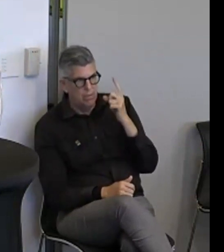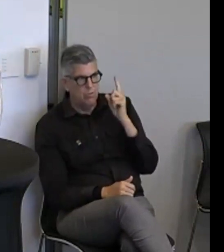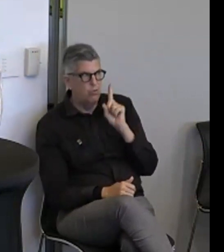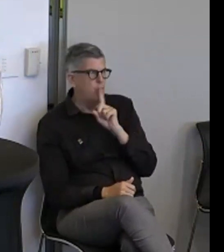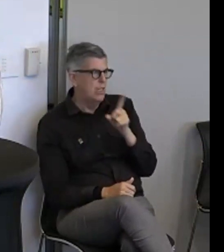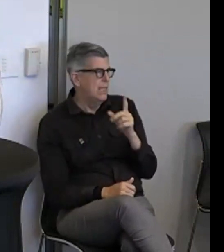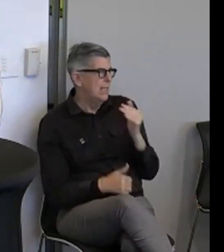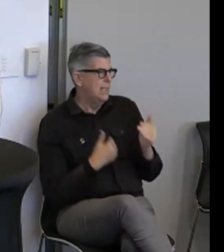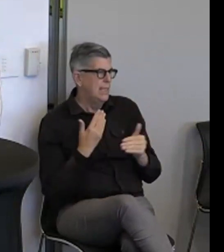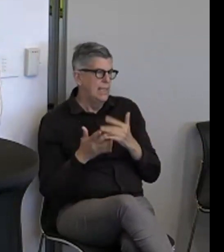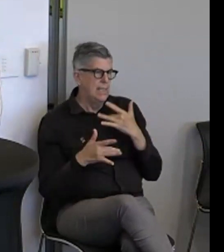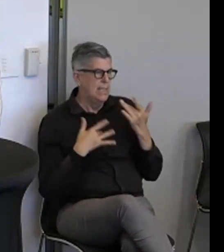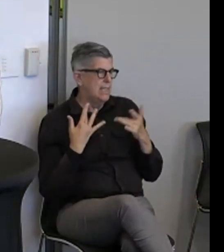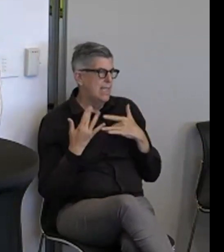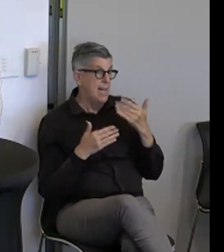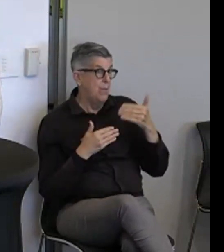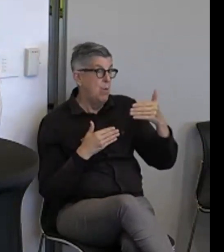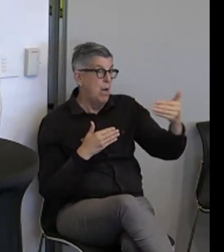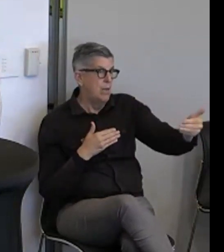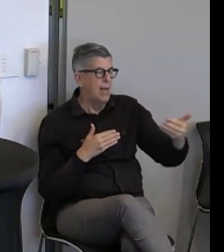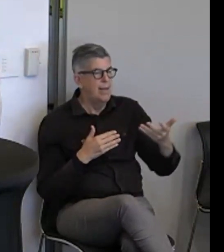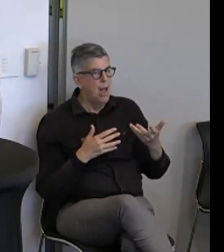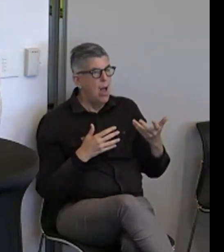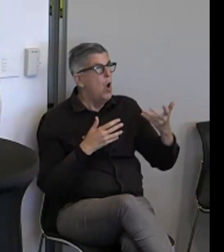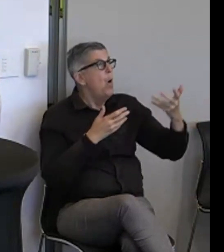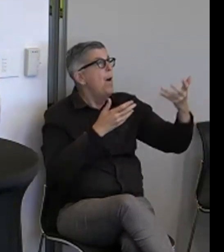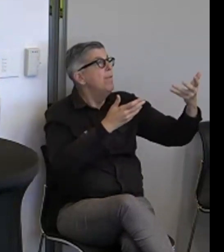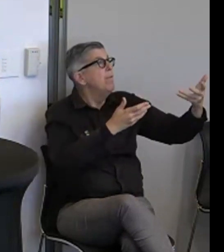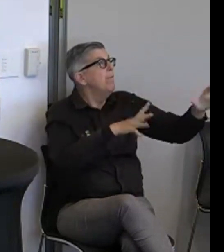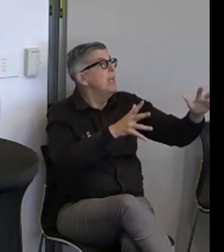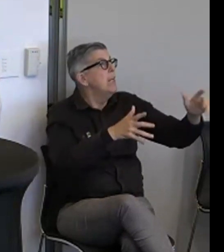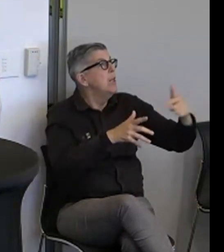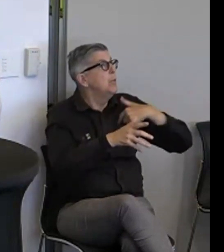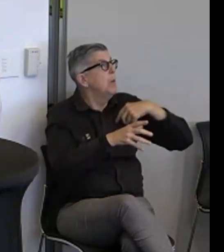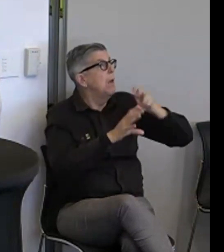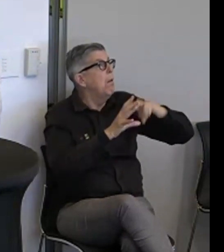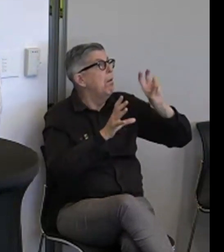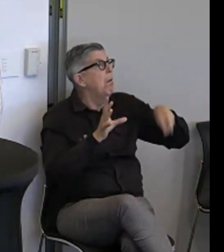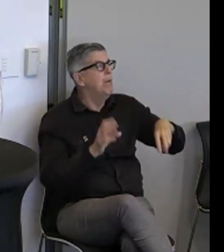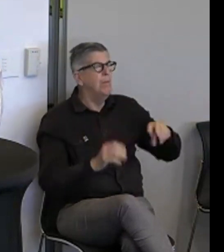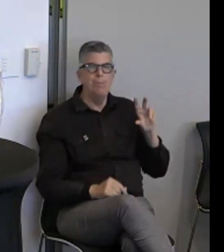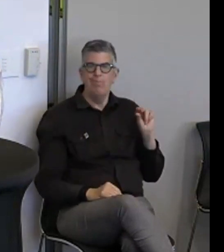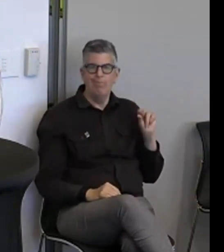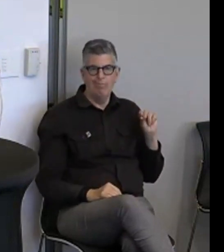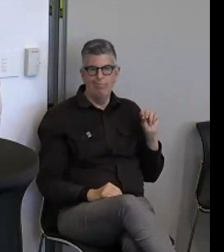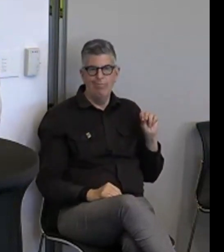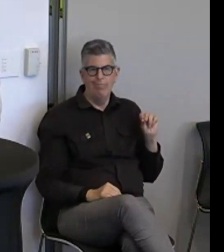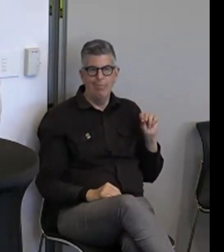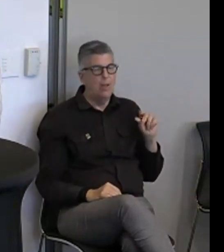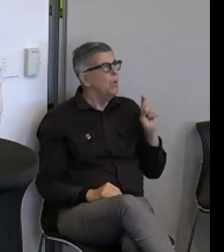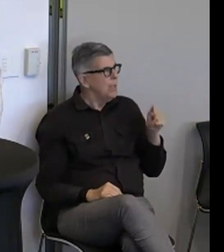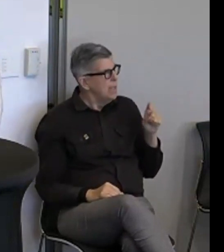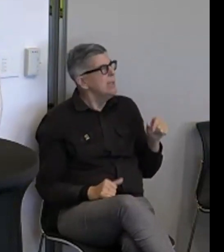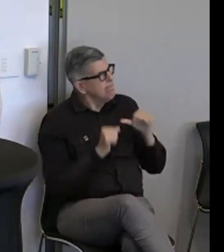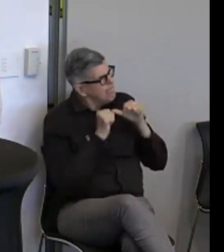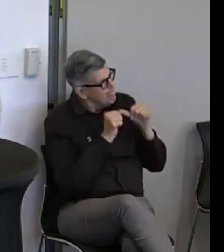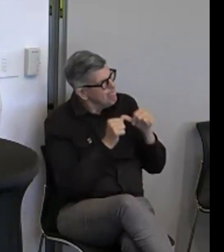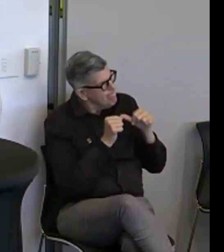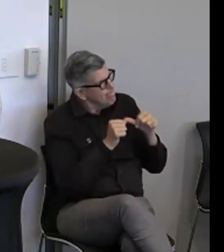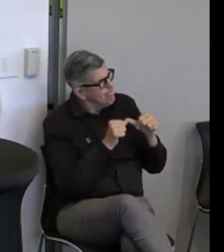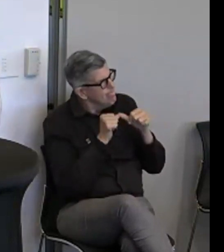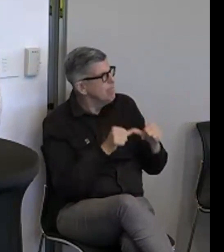it's not for us to say, oh, it's getting done, let's take our foot off the gas. It's for us to say, press harder, keep going.